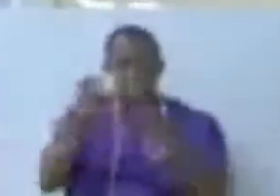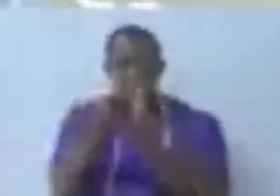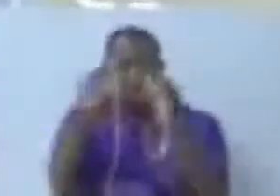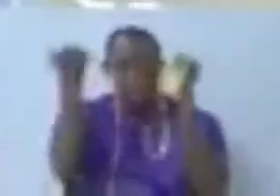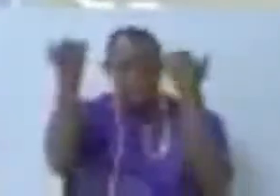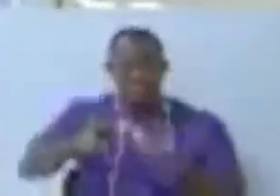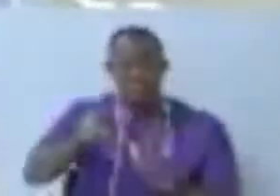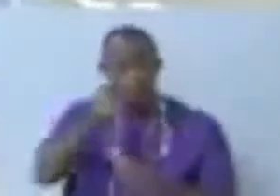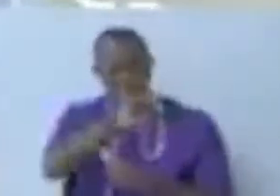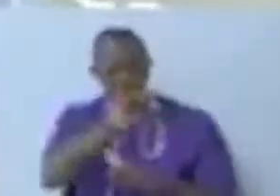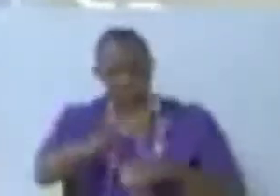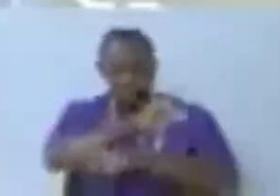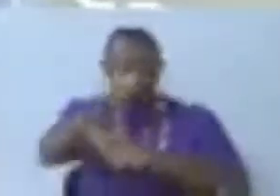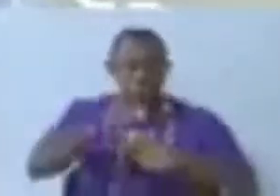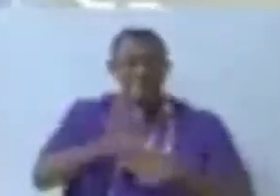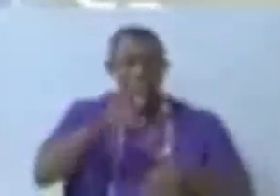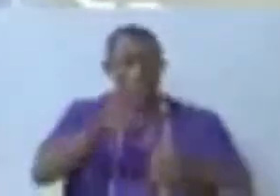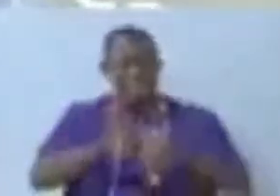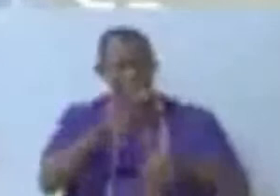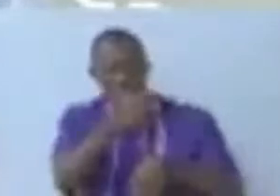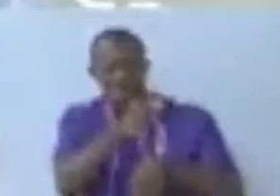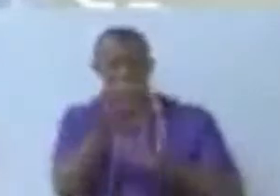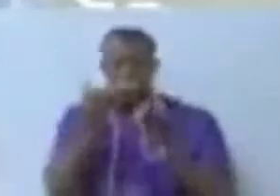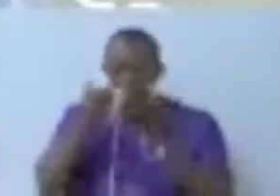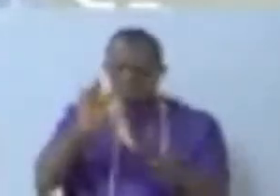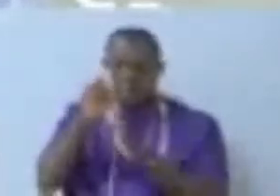this time and in this manner. But